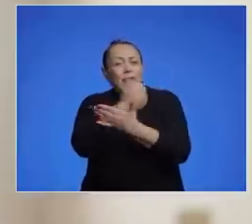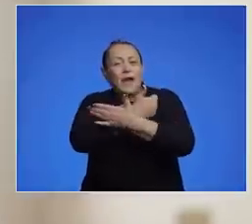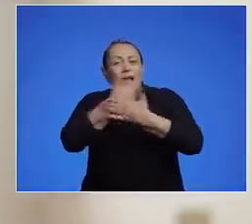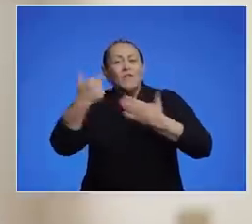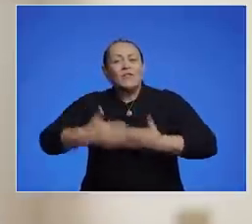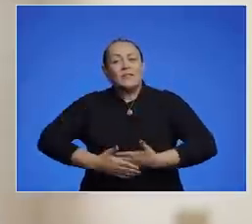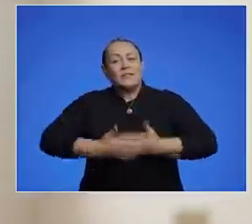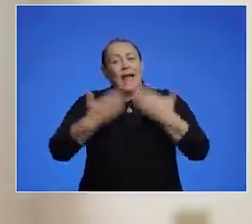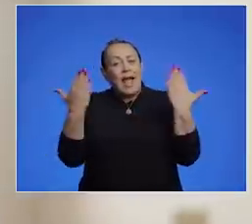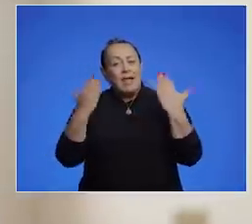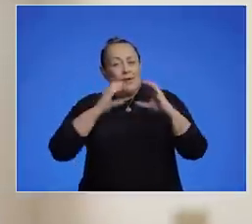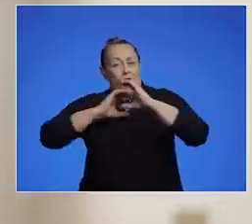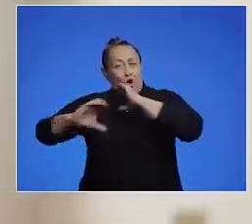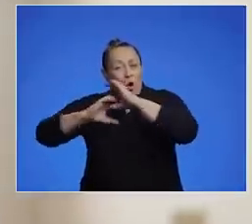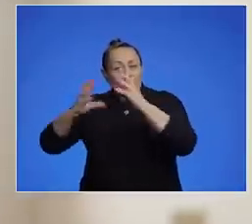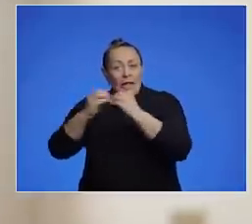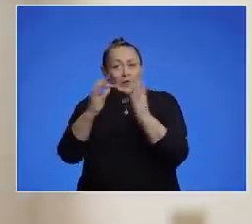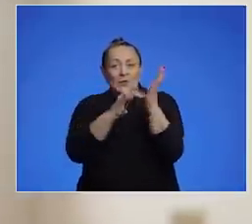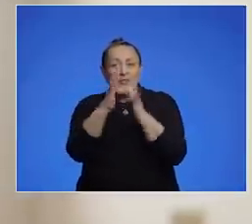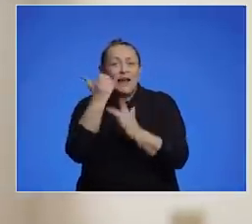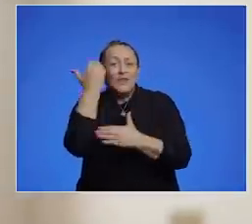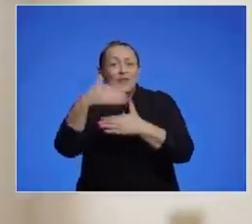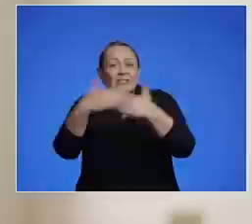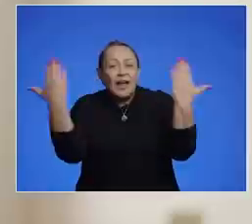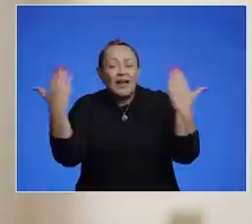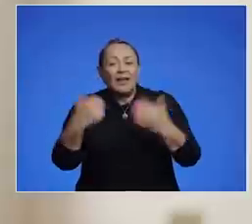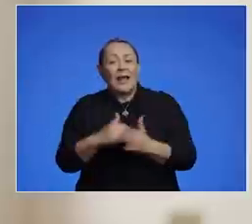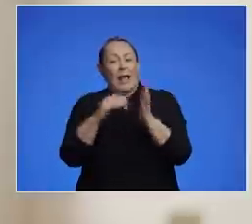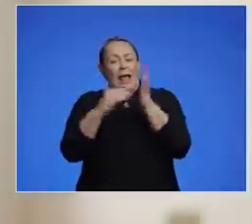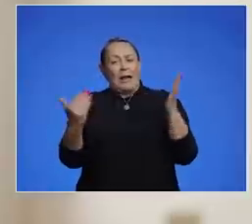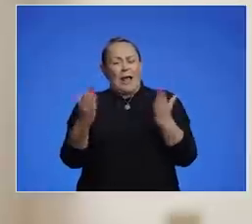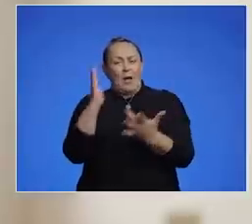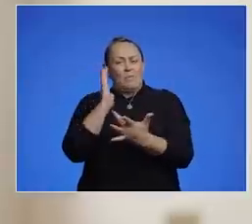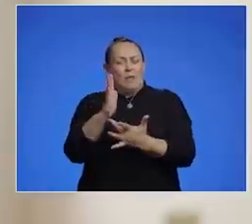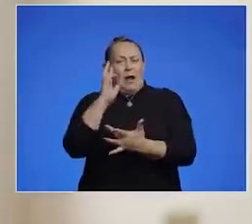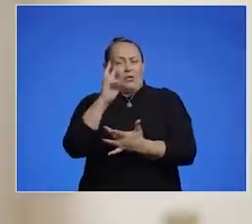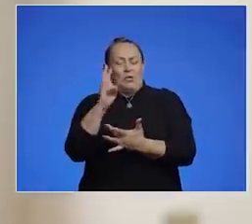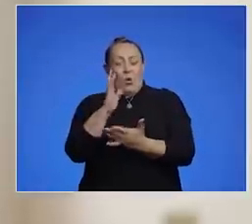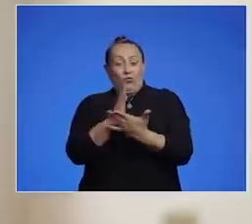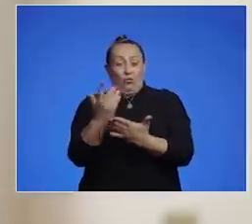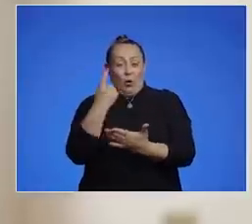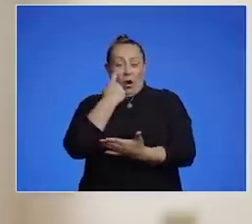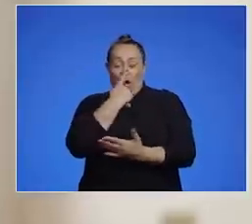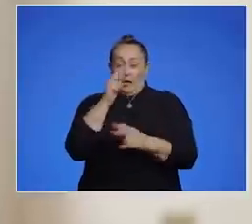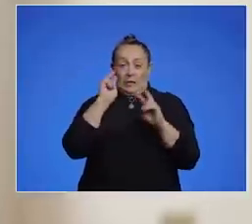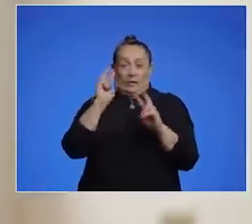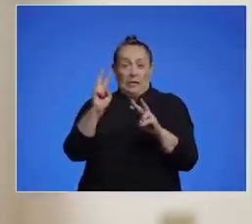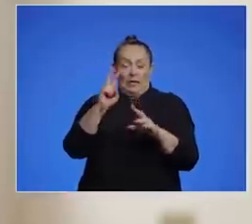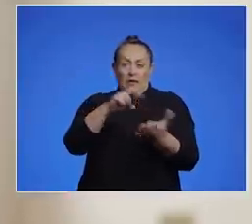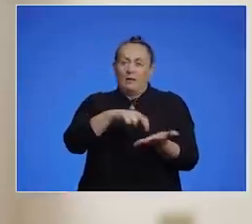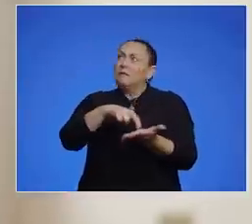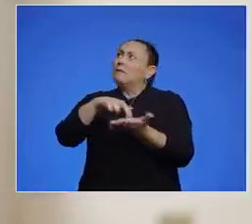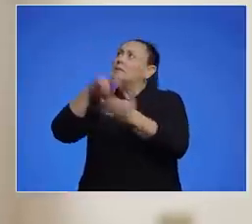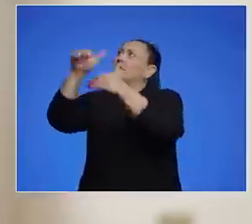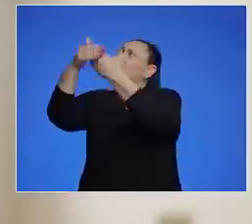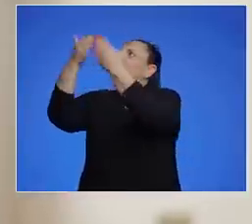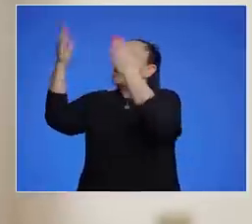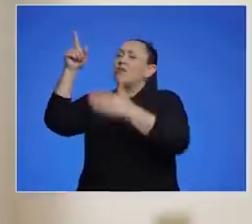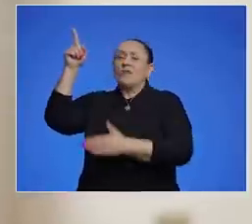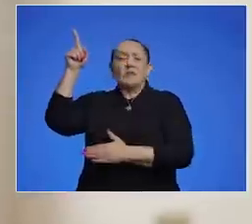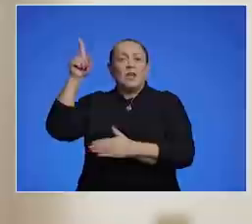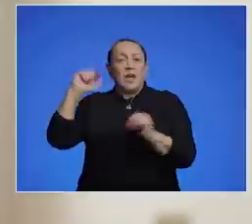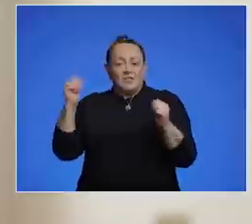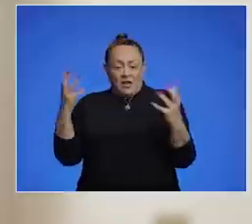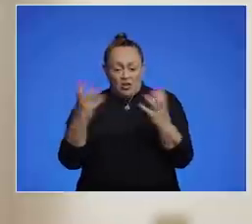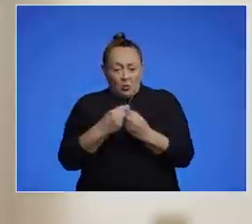They had conversations with him. But now all of a sudden, they saw right before their eyes, he was being taken up into heaven.